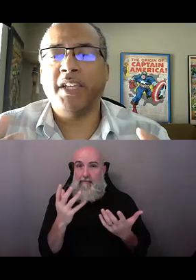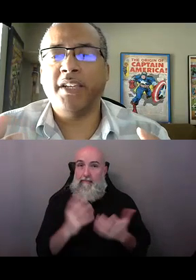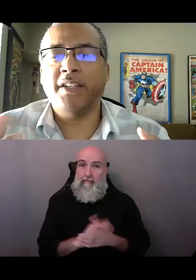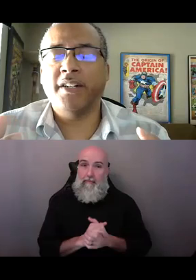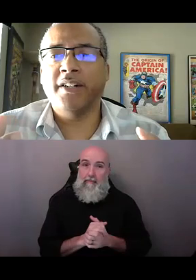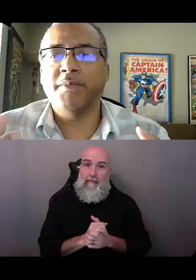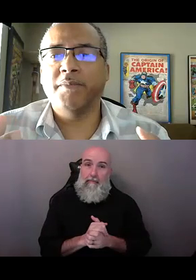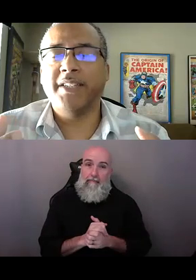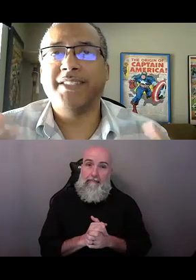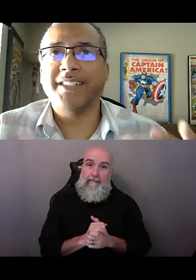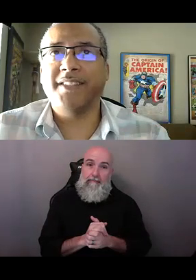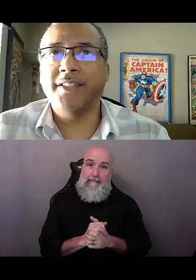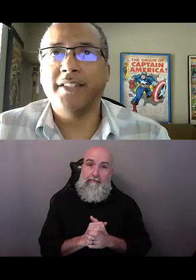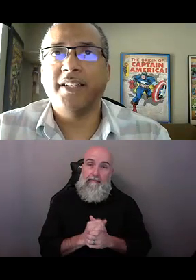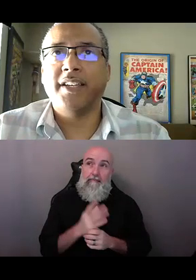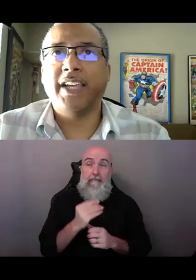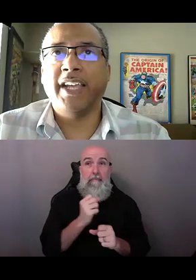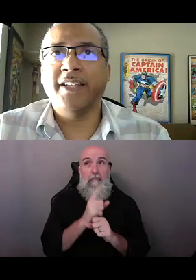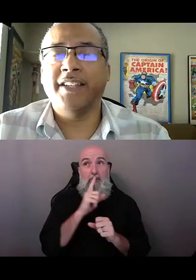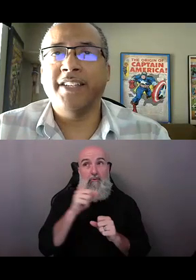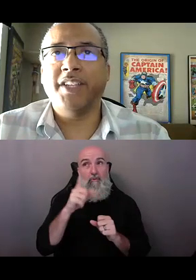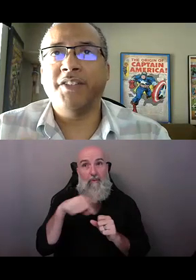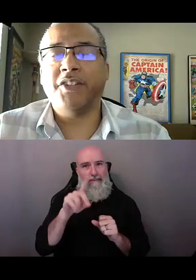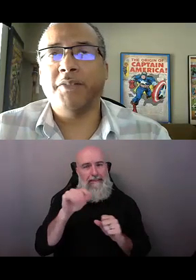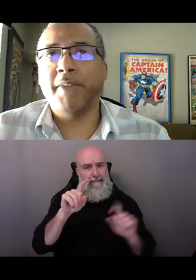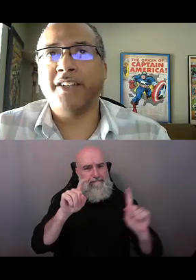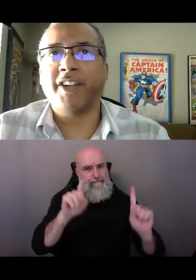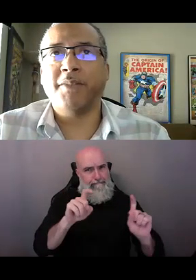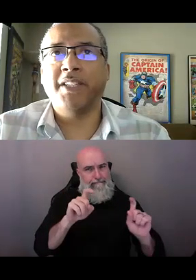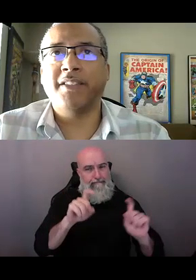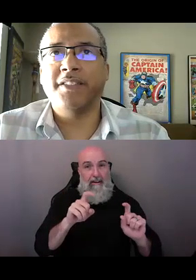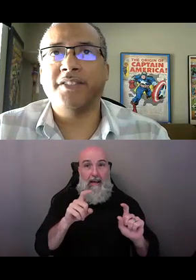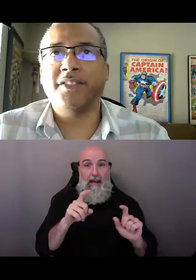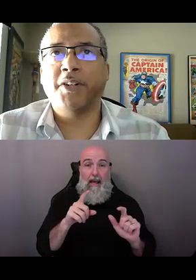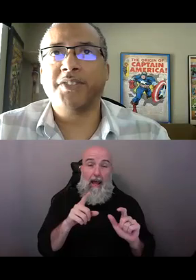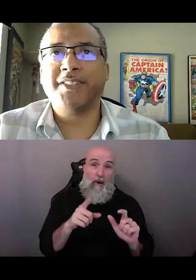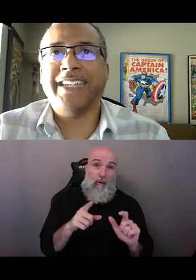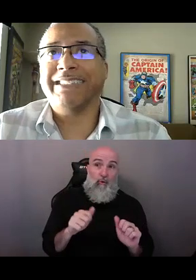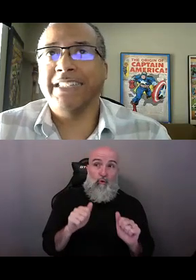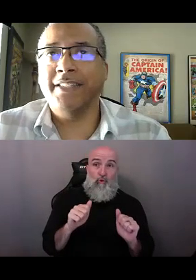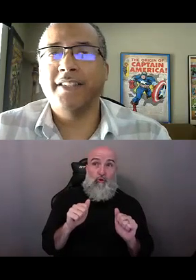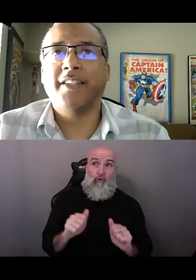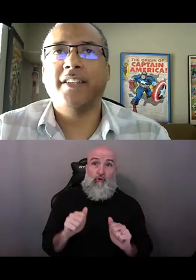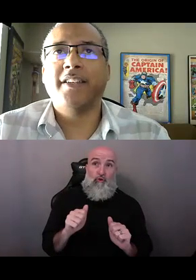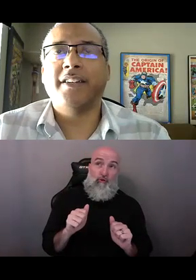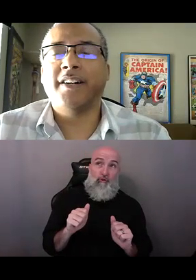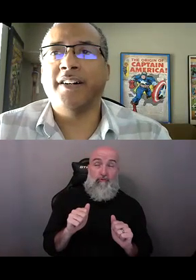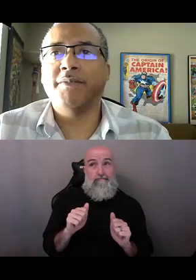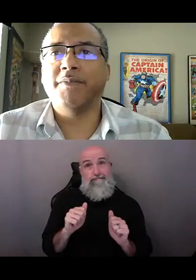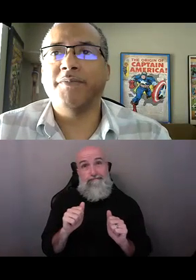and being tested. And you can make an argument that this is the most tested